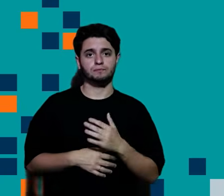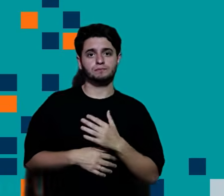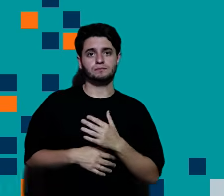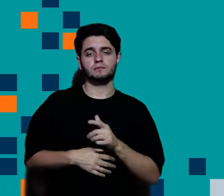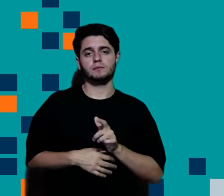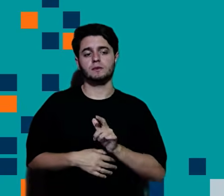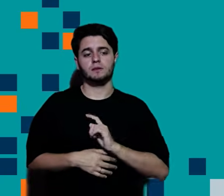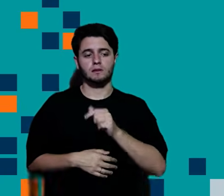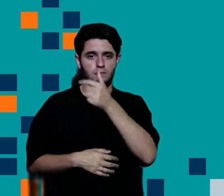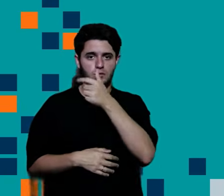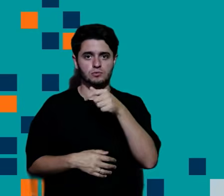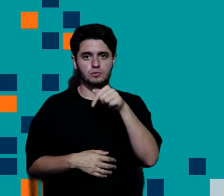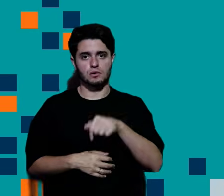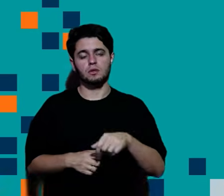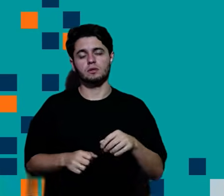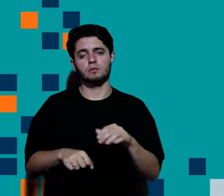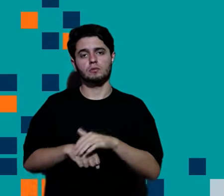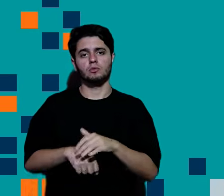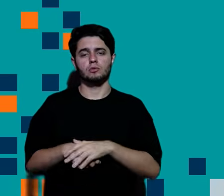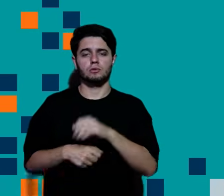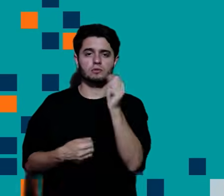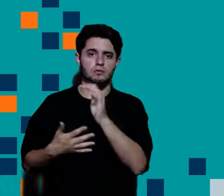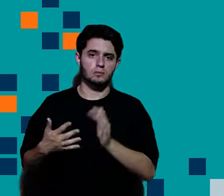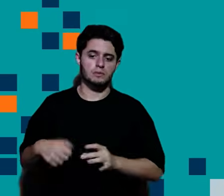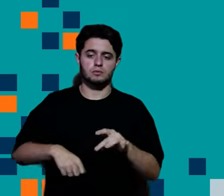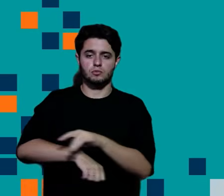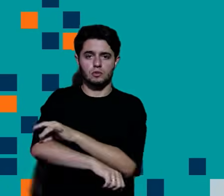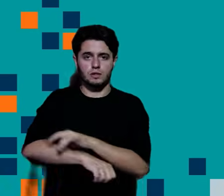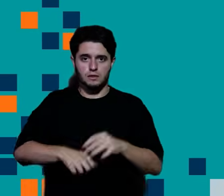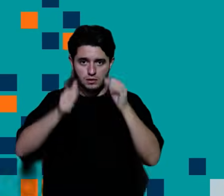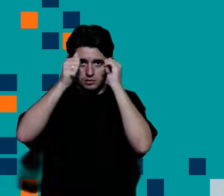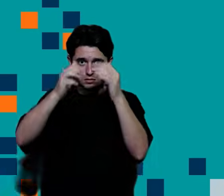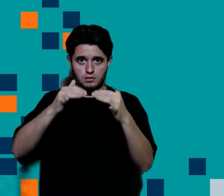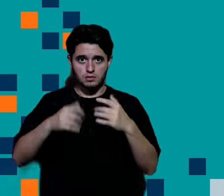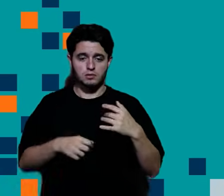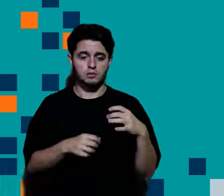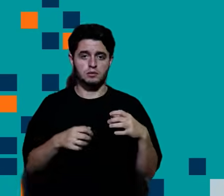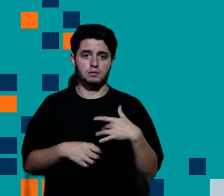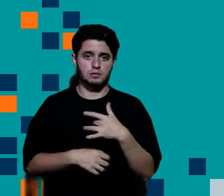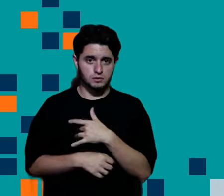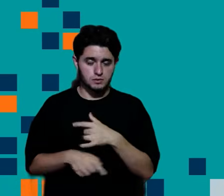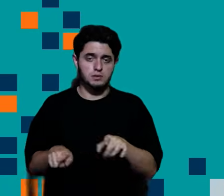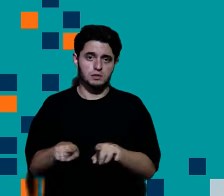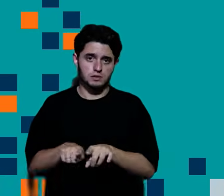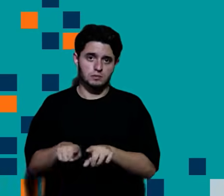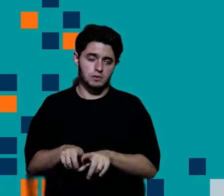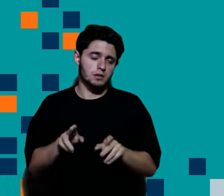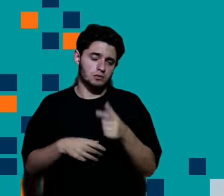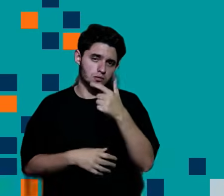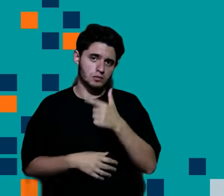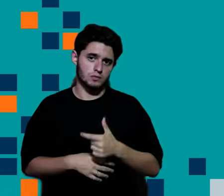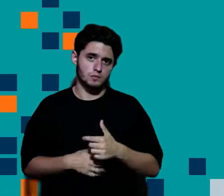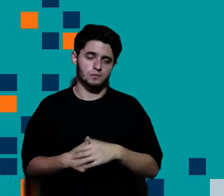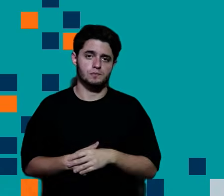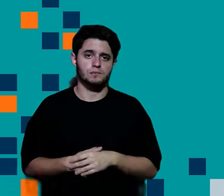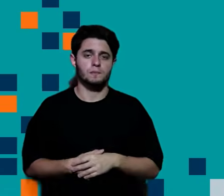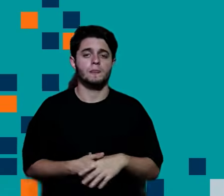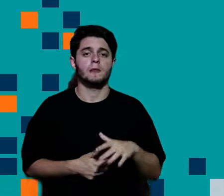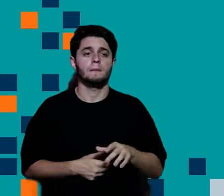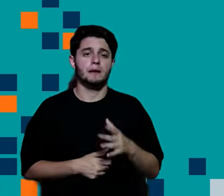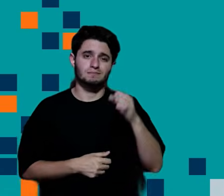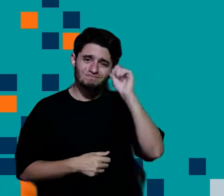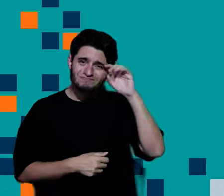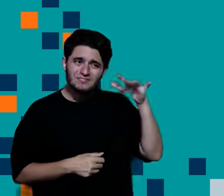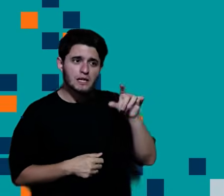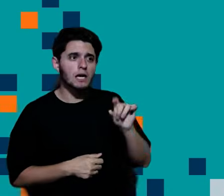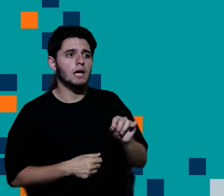neuroarchitect, very much that I admire his work and in fact is a pioneer in this area. But this idea of